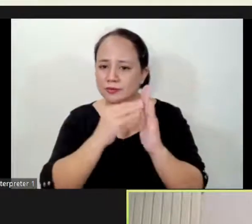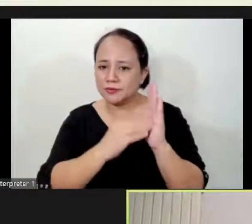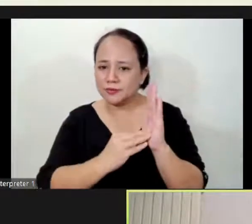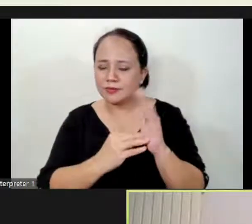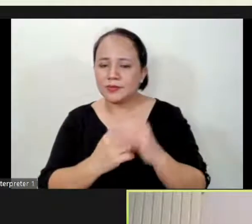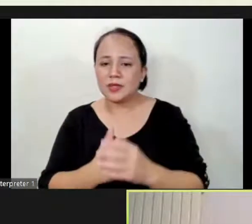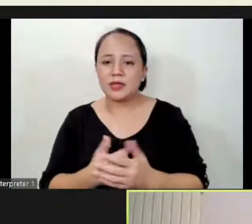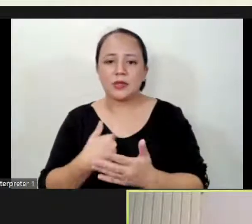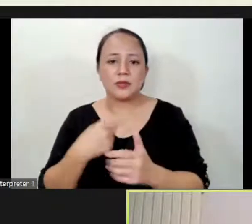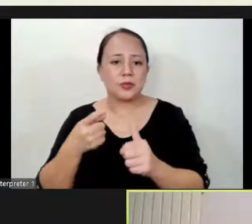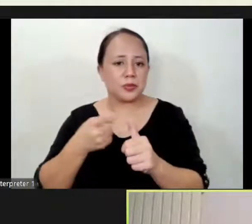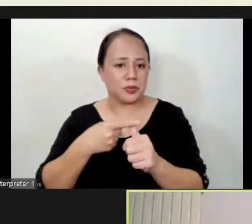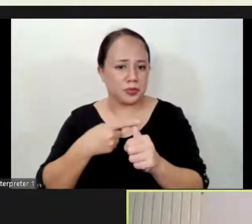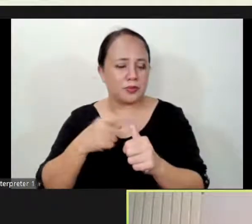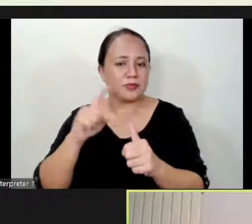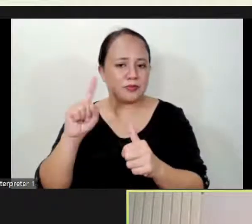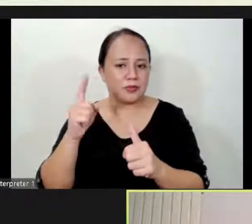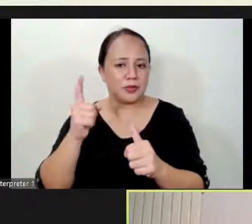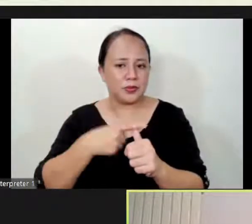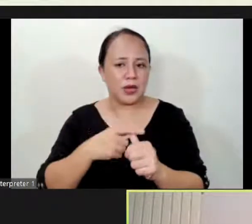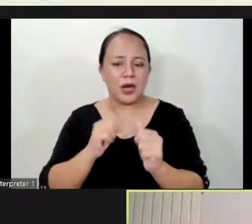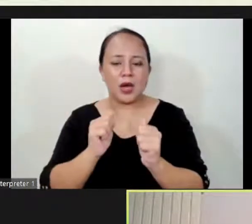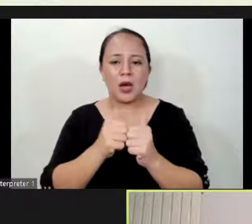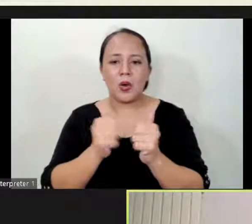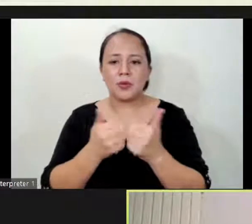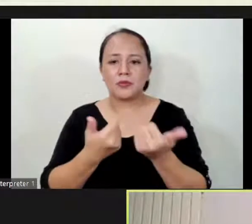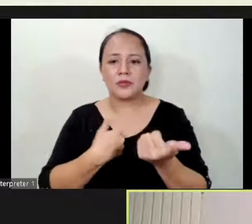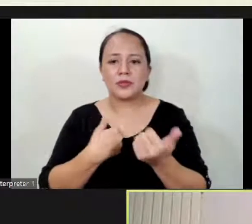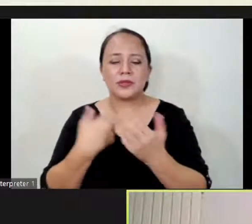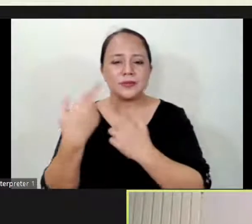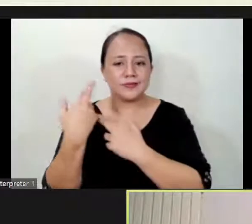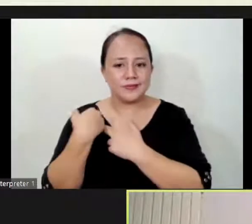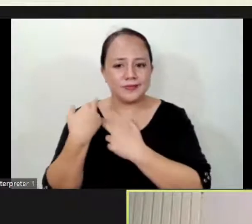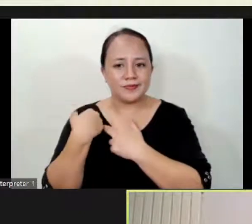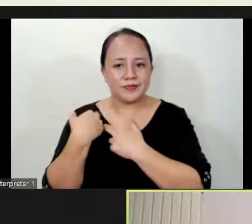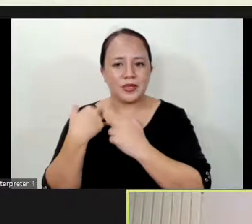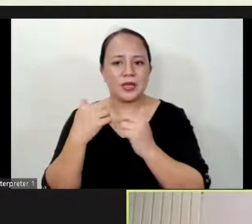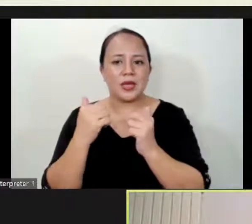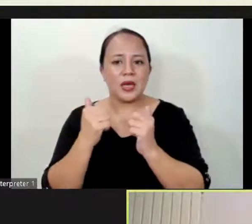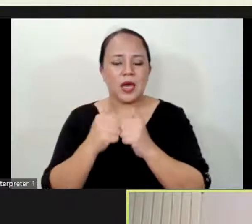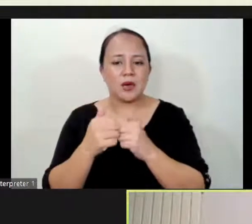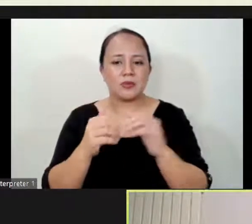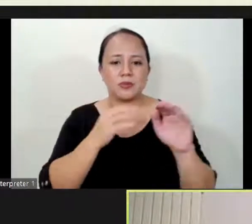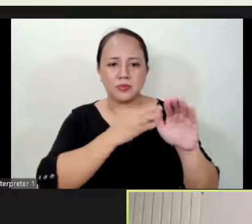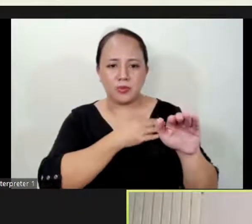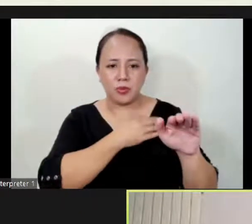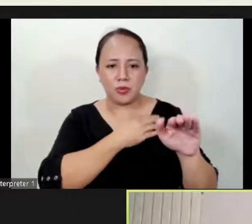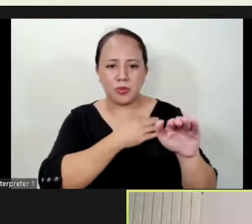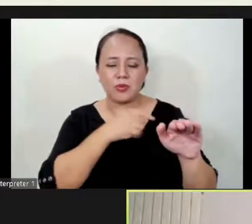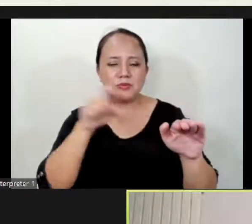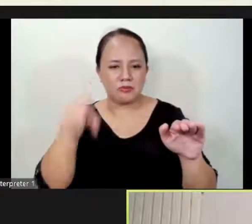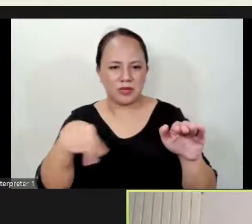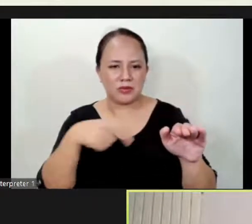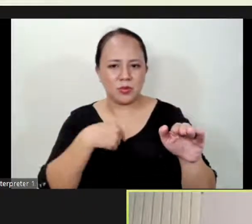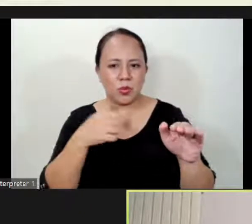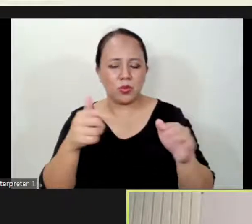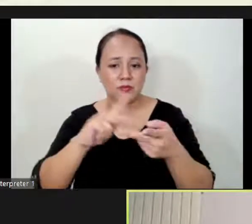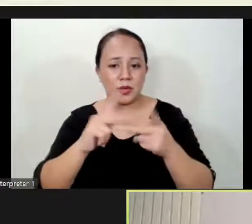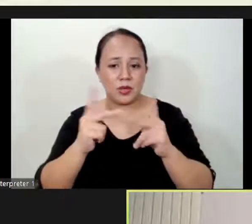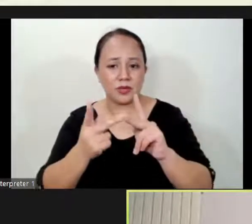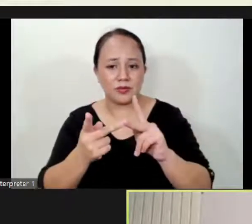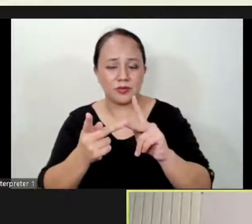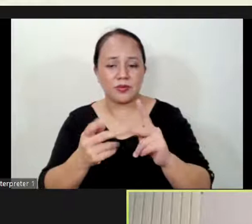forth the priorities. Now, how do we assign roles and responsibilities and have accountability mechanisms to ensure that every stakeholder is